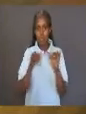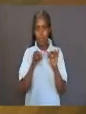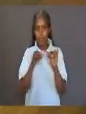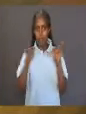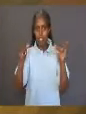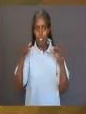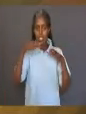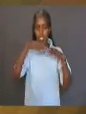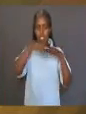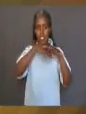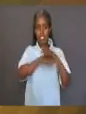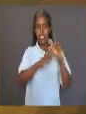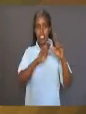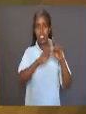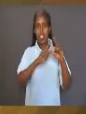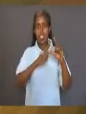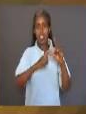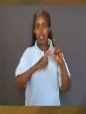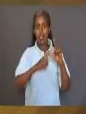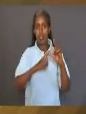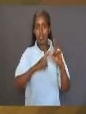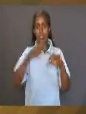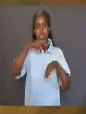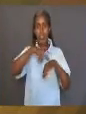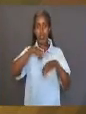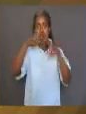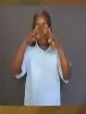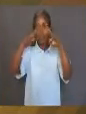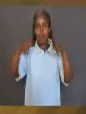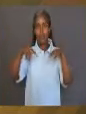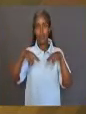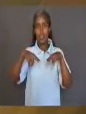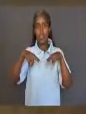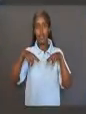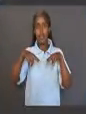the interior angles of a regular polygon.